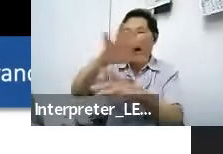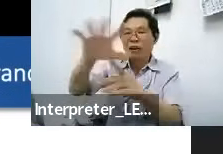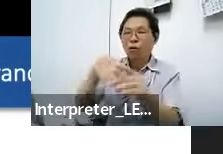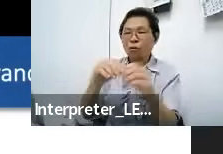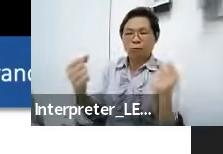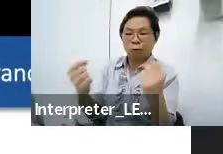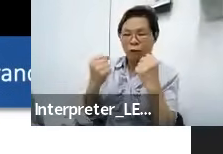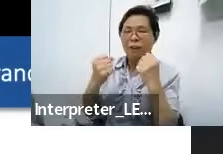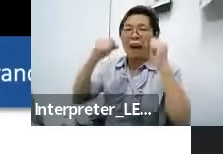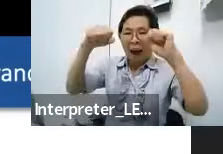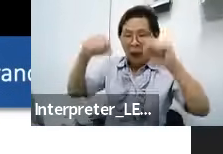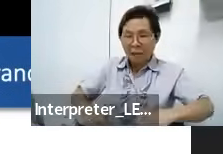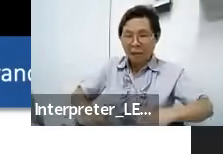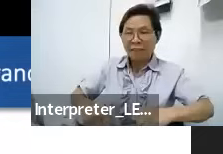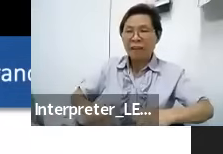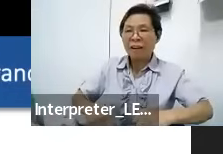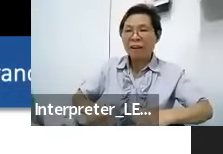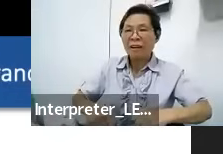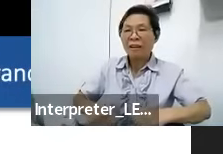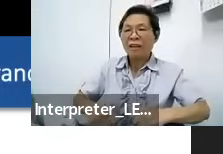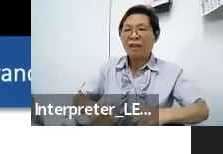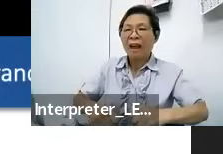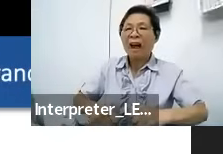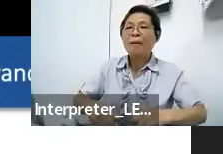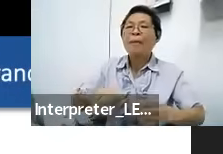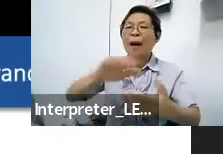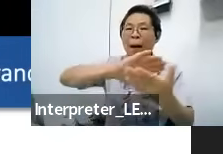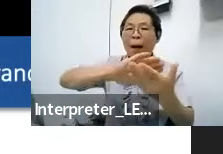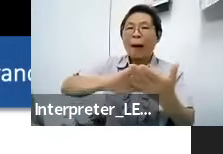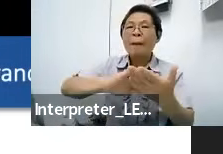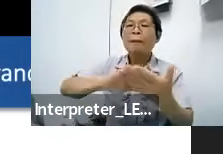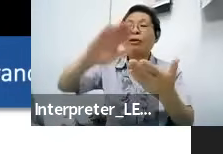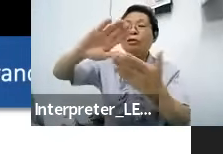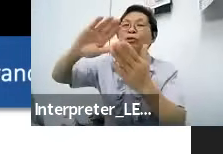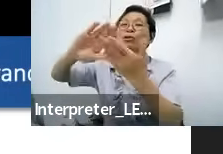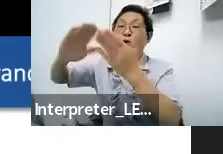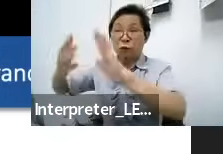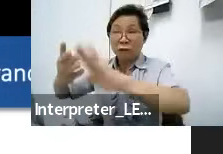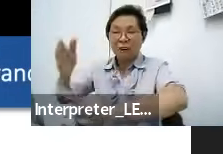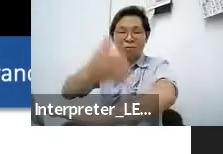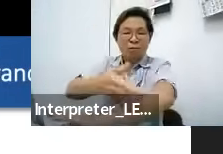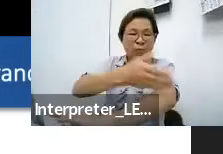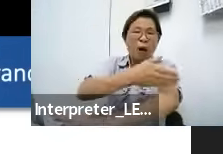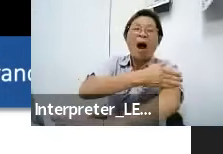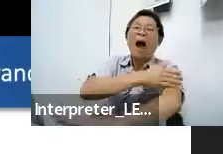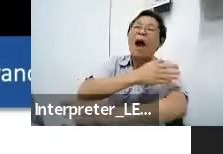and can enrich societies and essentially leaving no one behind.